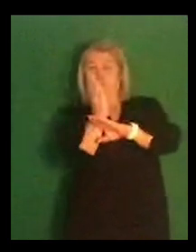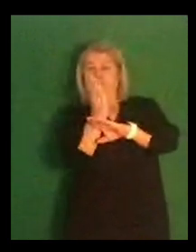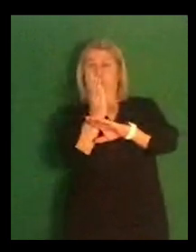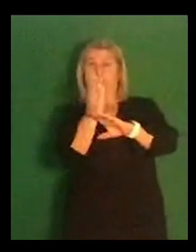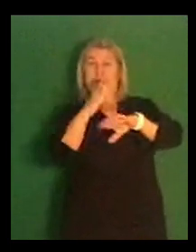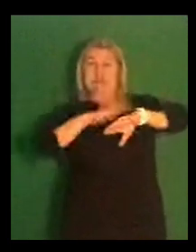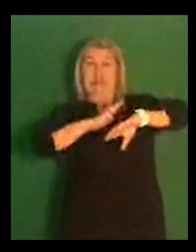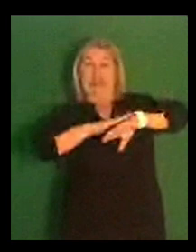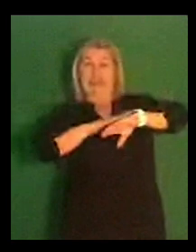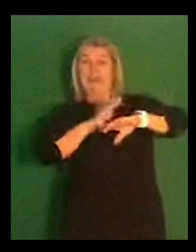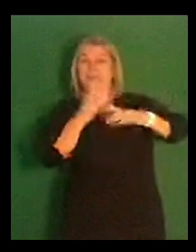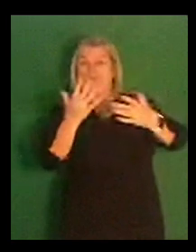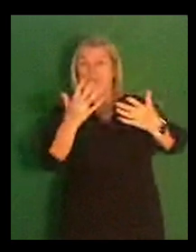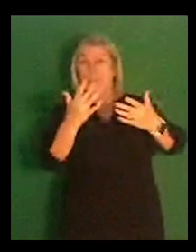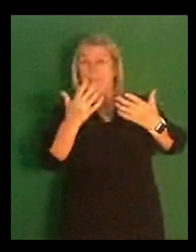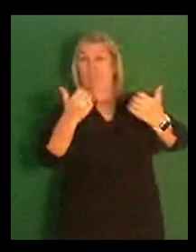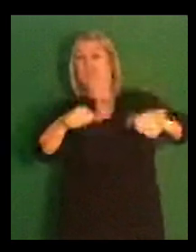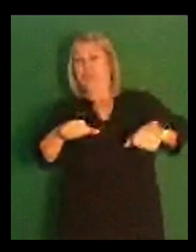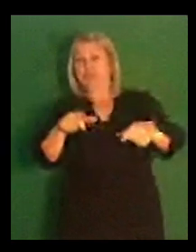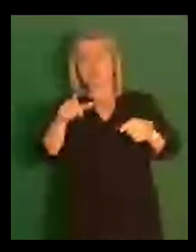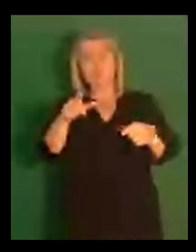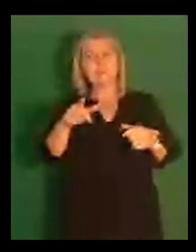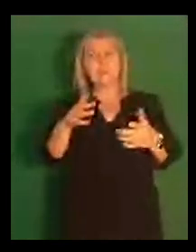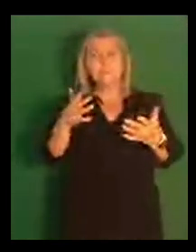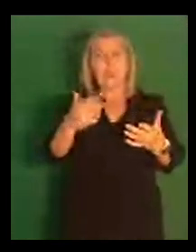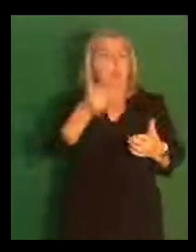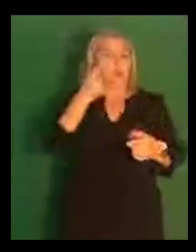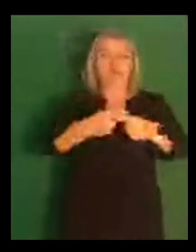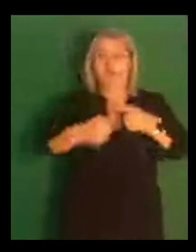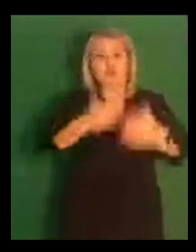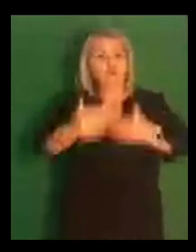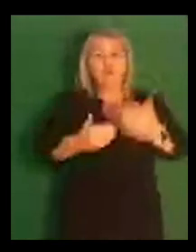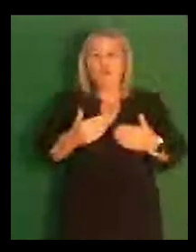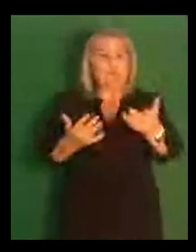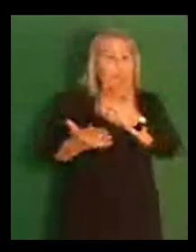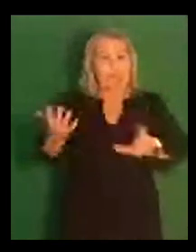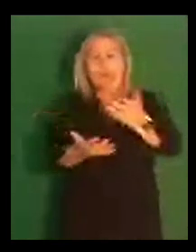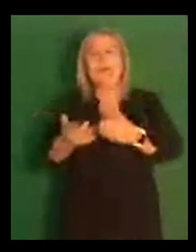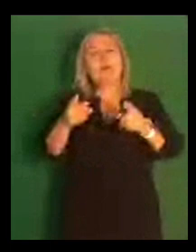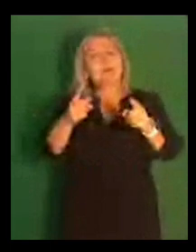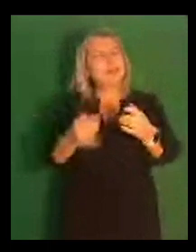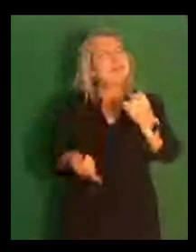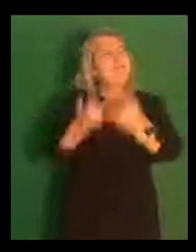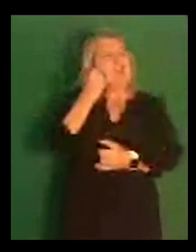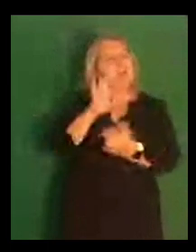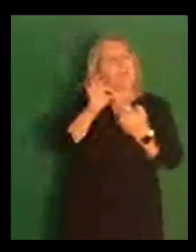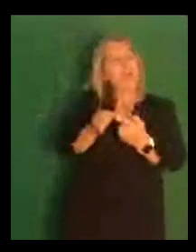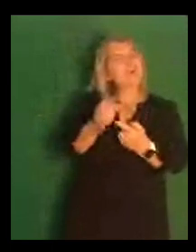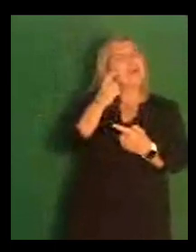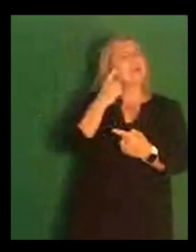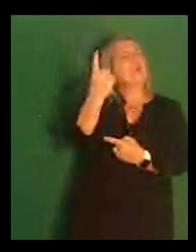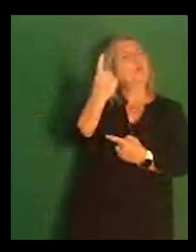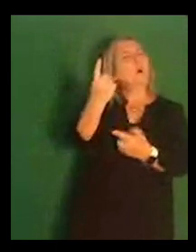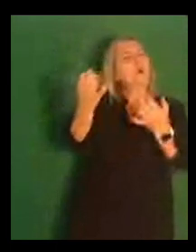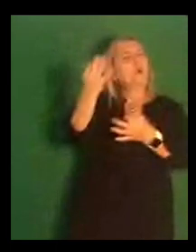through. But does anyone want to have any last reflections? There's one question in from the audience that I would like to just put to